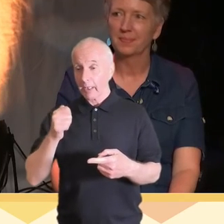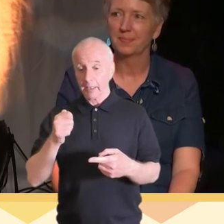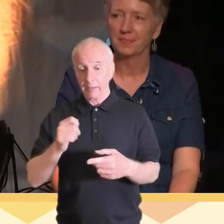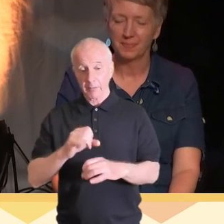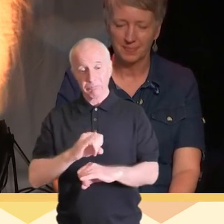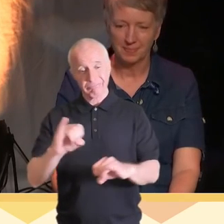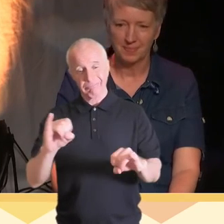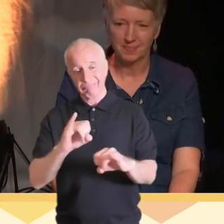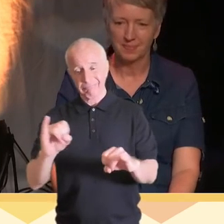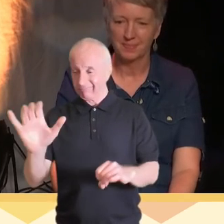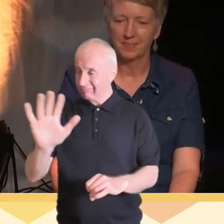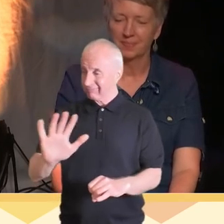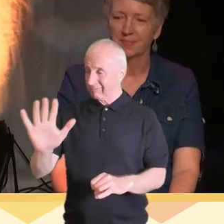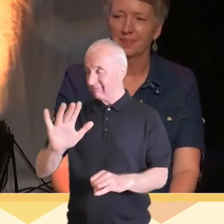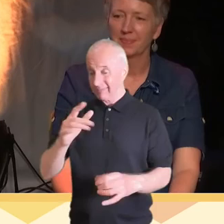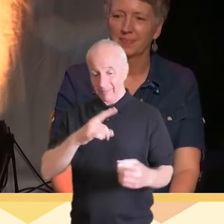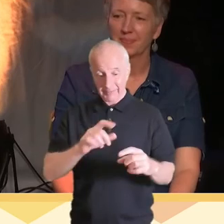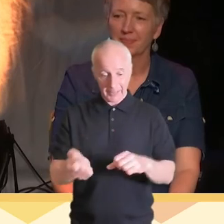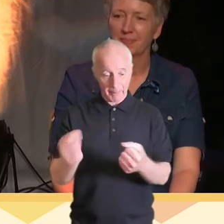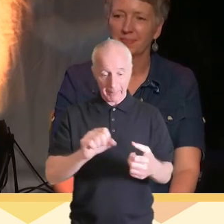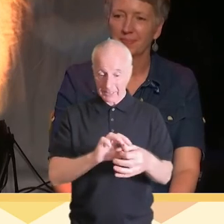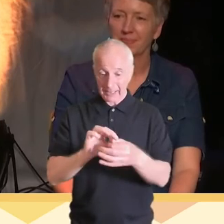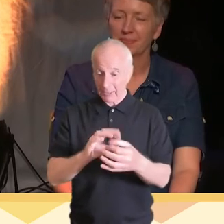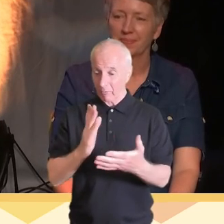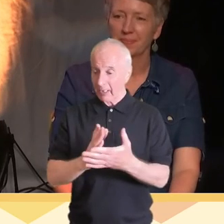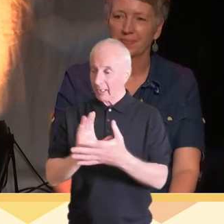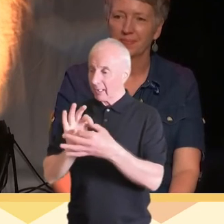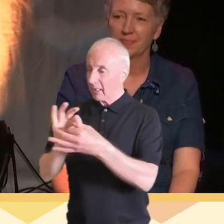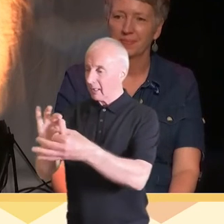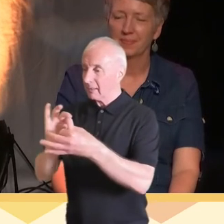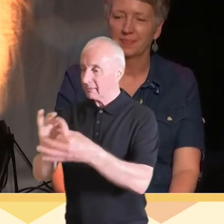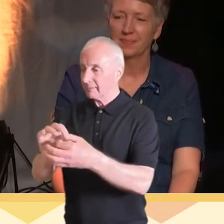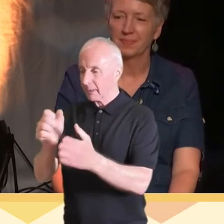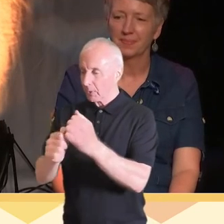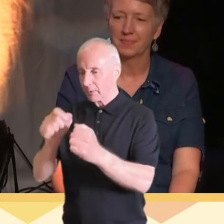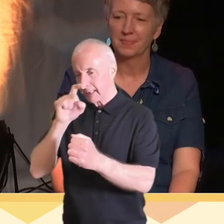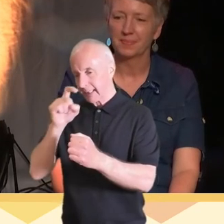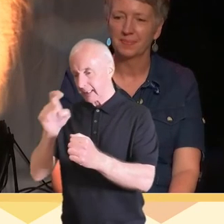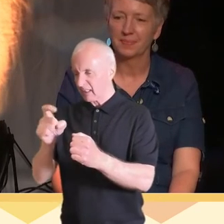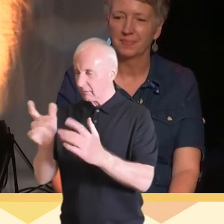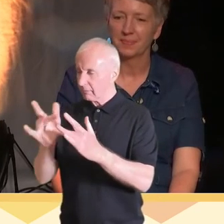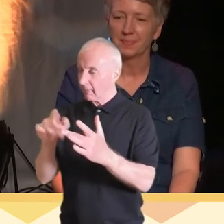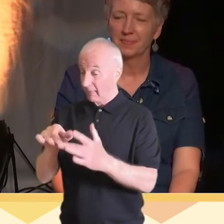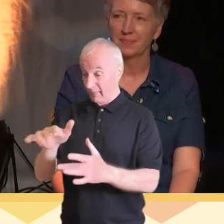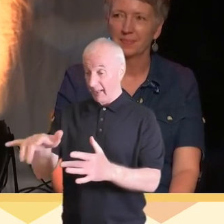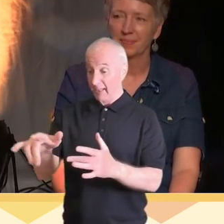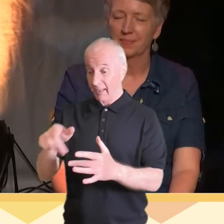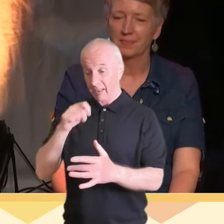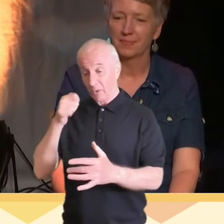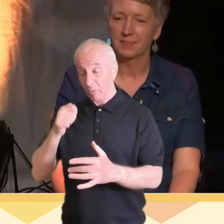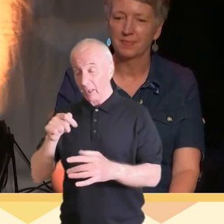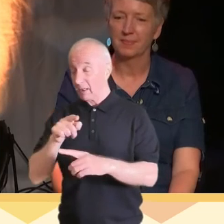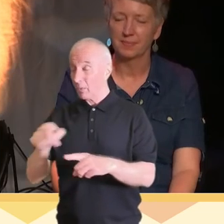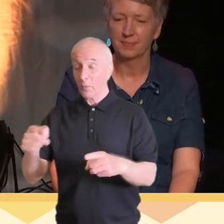crisis. We have really close relationships with our brothers and sisters in Christ in Ukraine, and we have been devastated